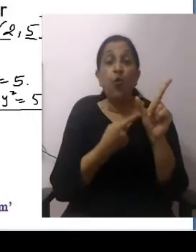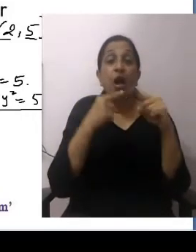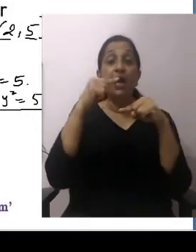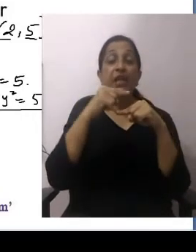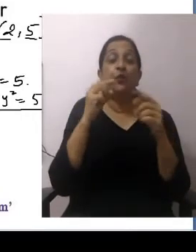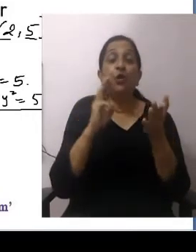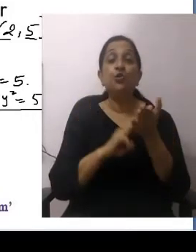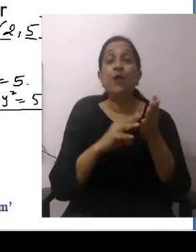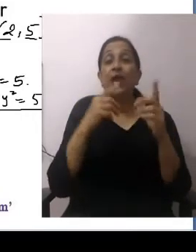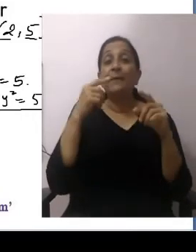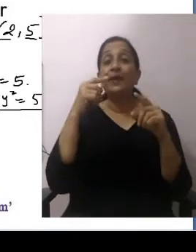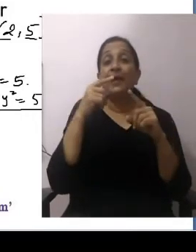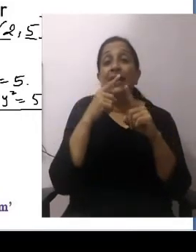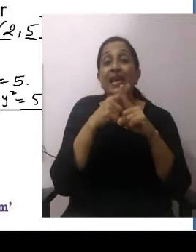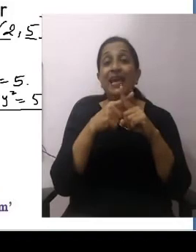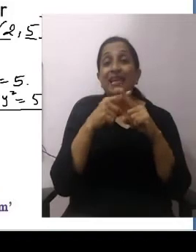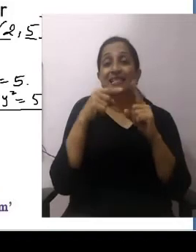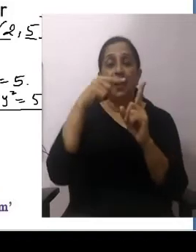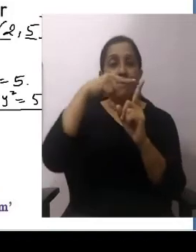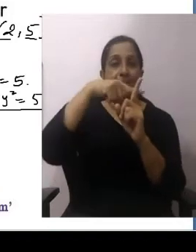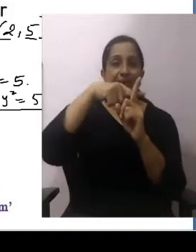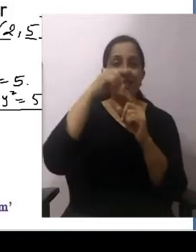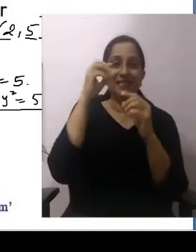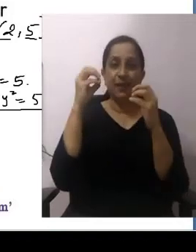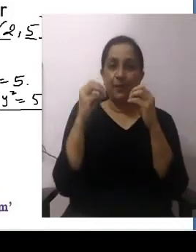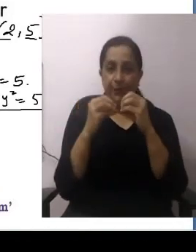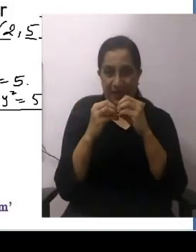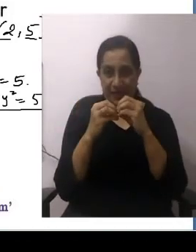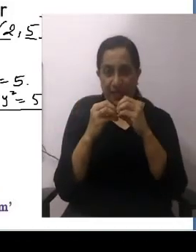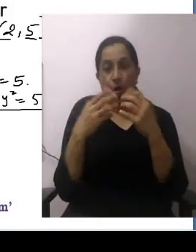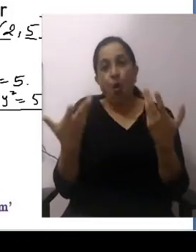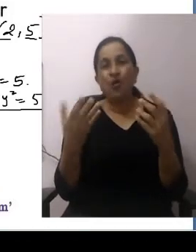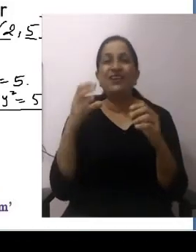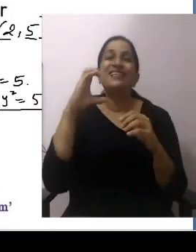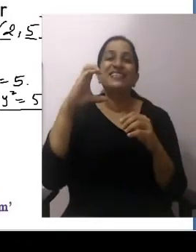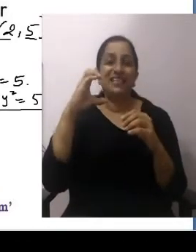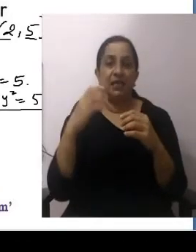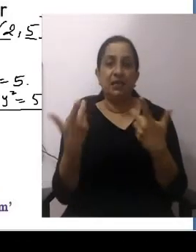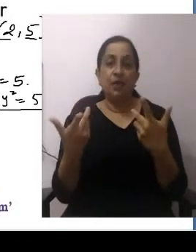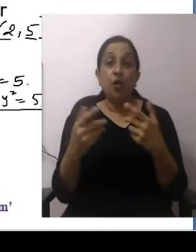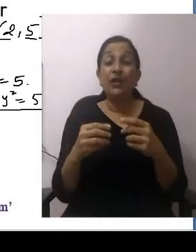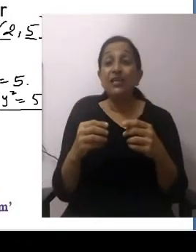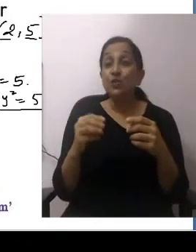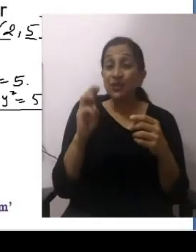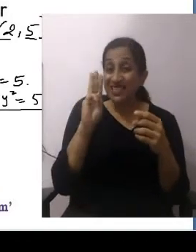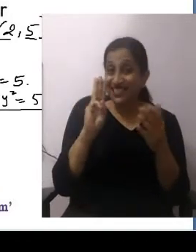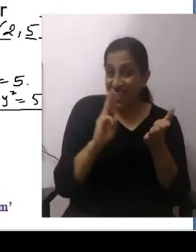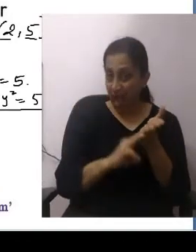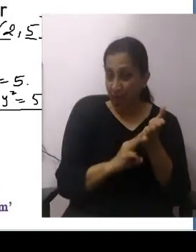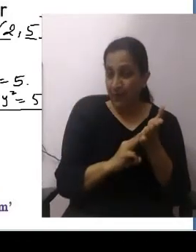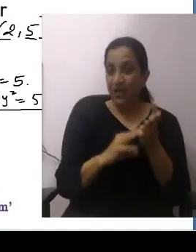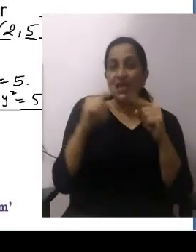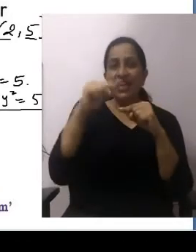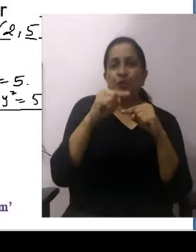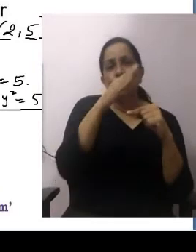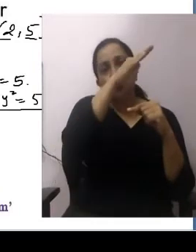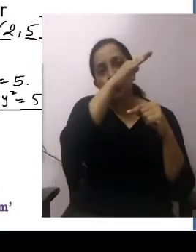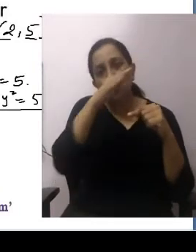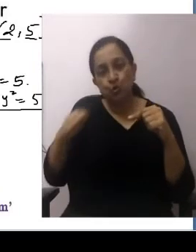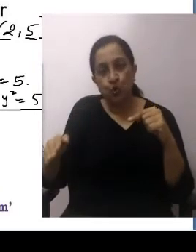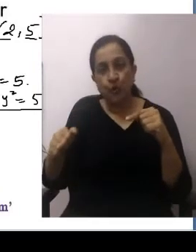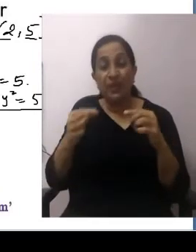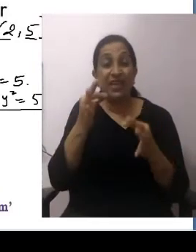y equal to mx plus c or b, whatever you call it. M is the slope. And then if two perpendicular